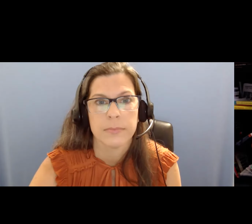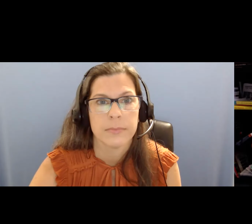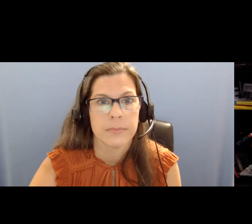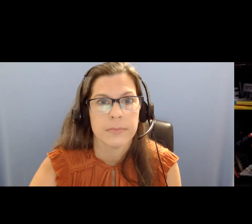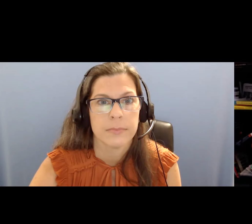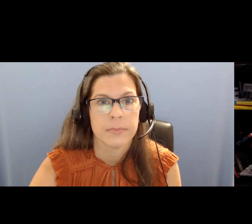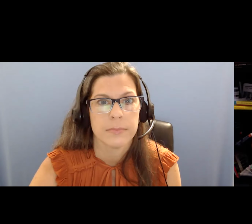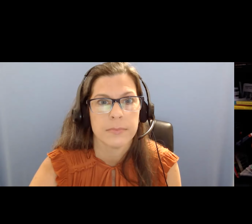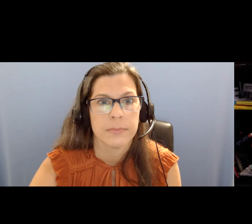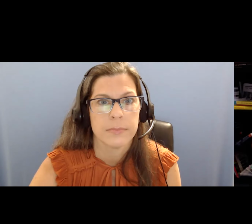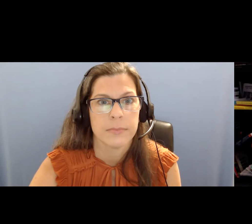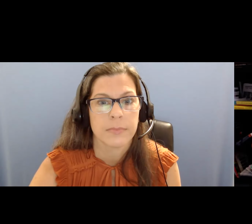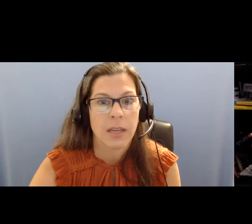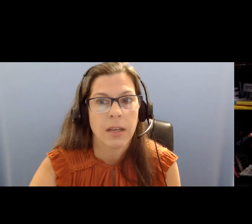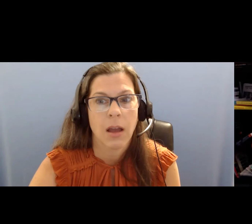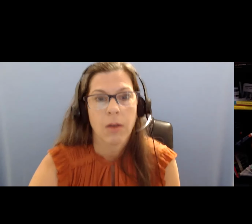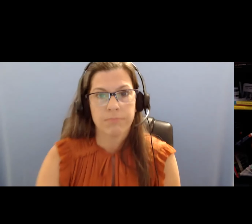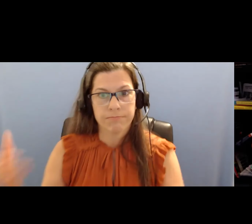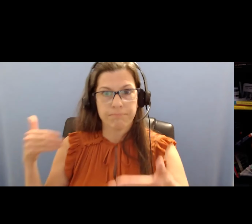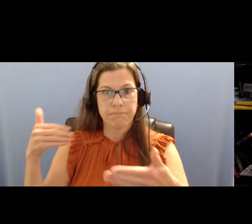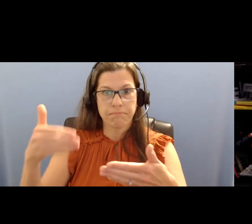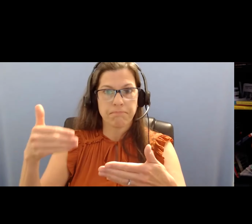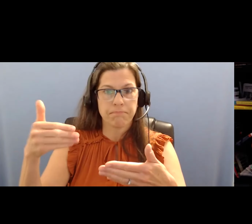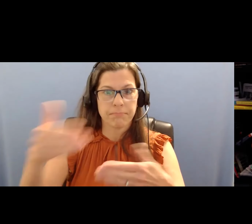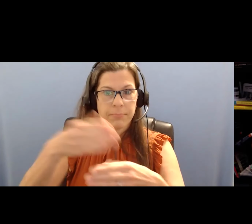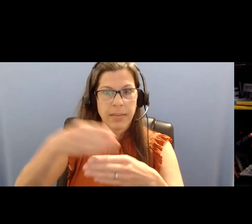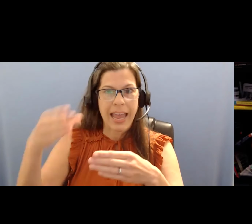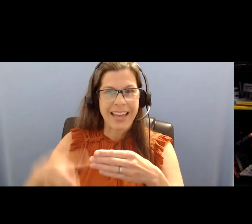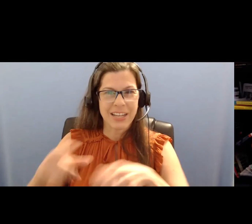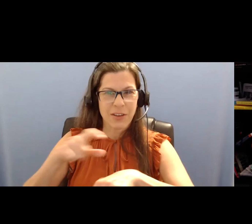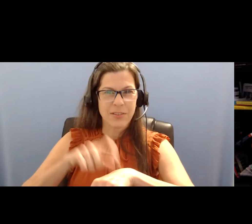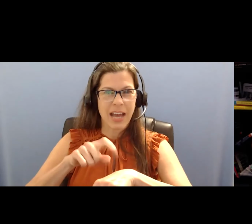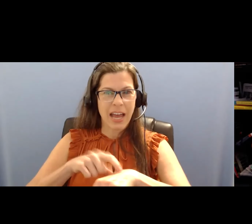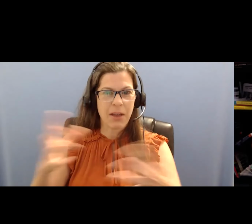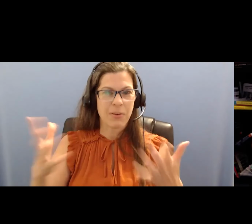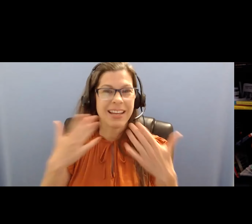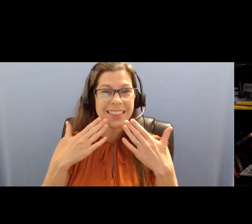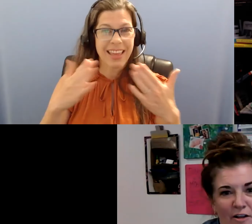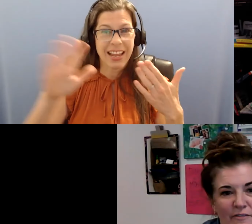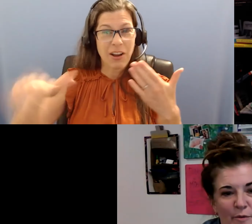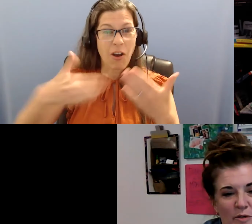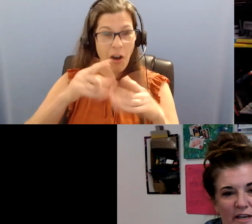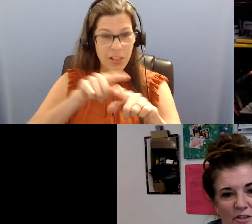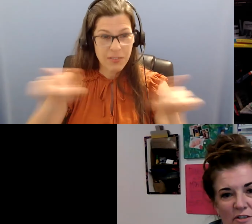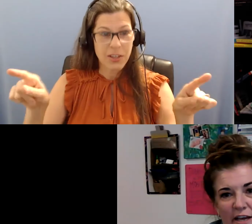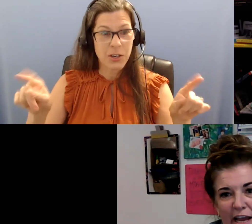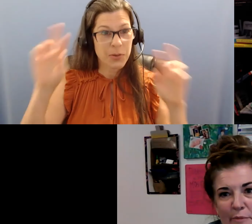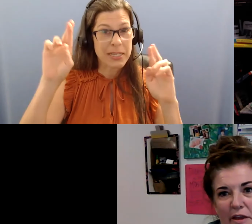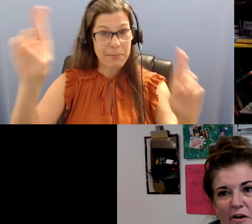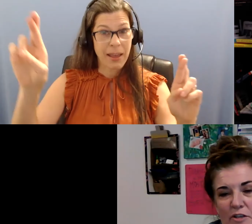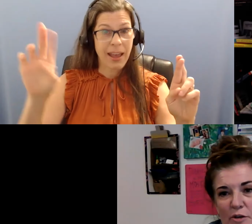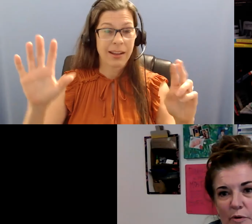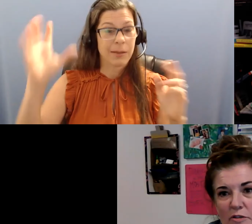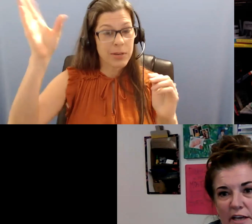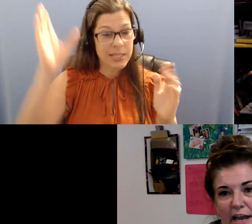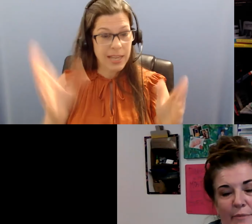I'd like to thank everyone. We're reaching the end of our time, and I want to be respectful of all of our presenters' time